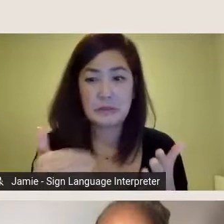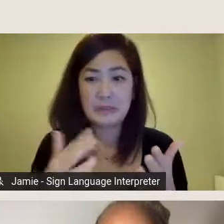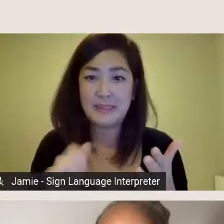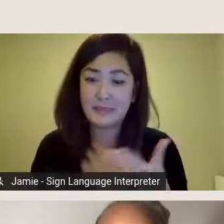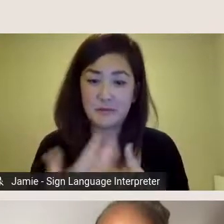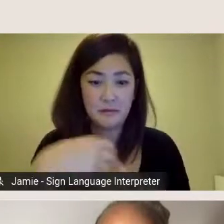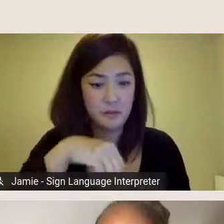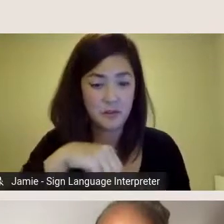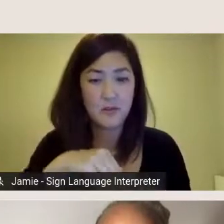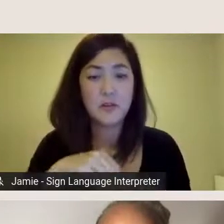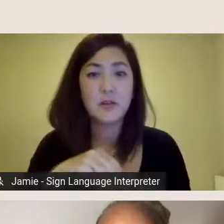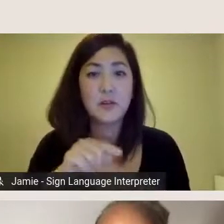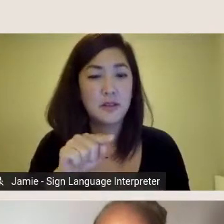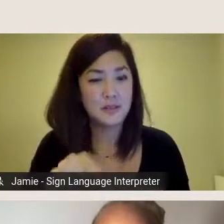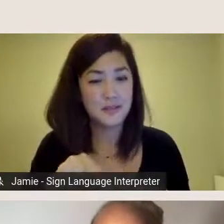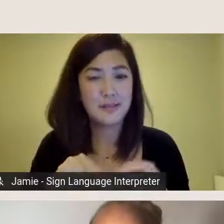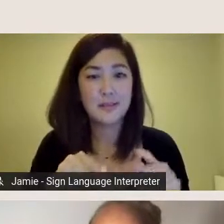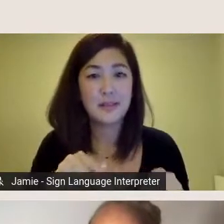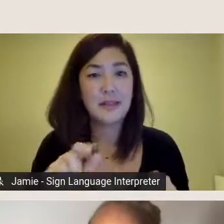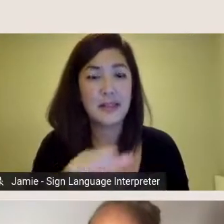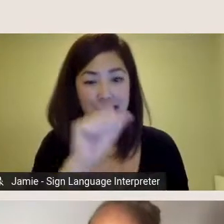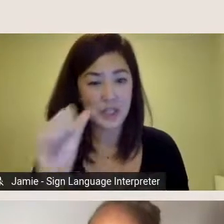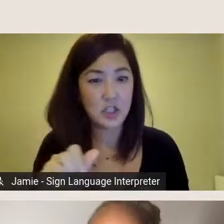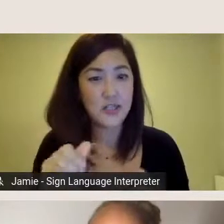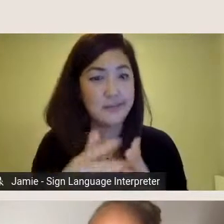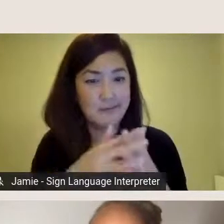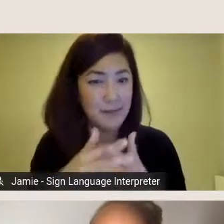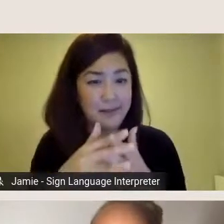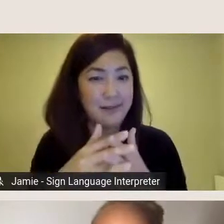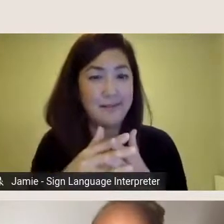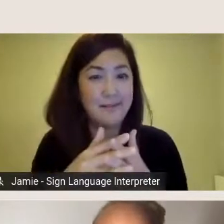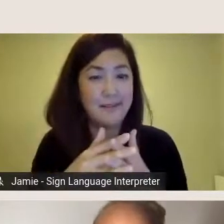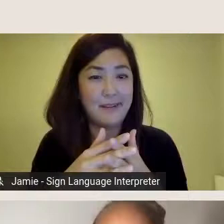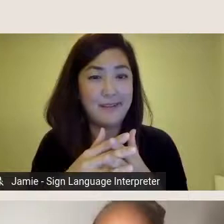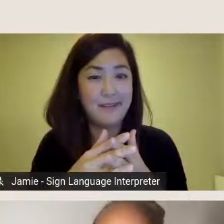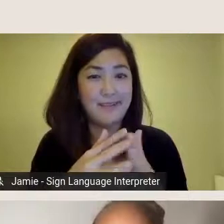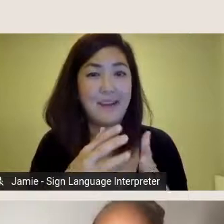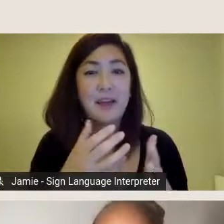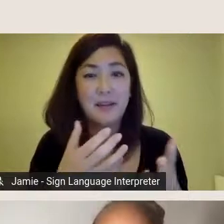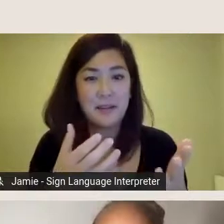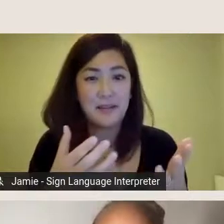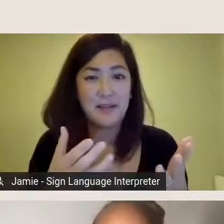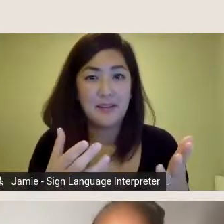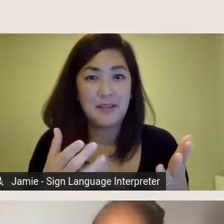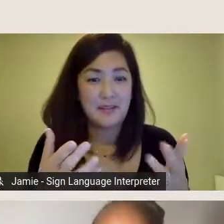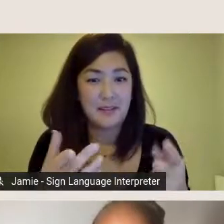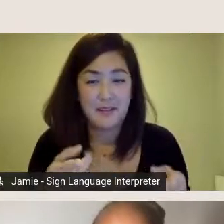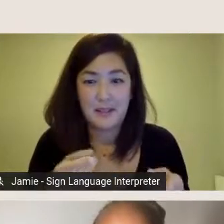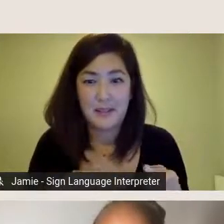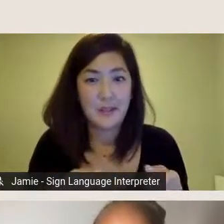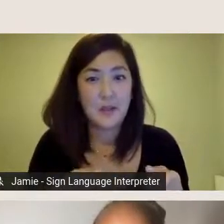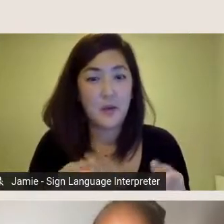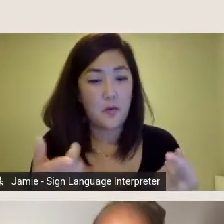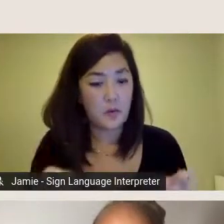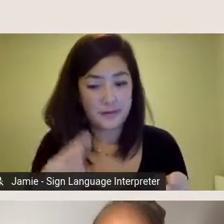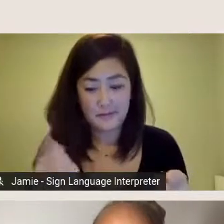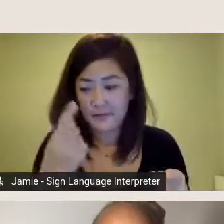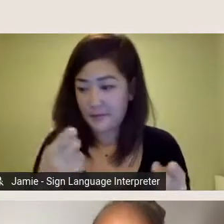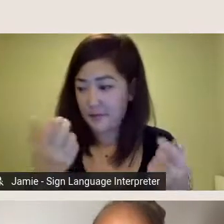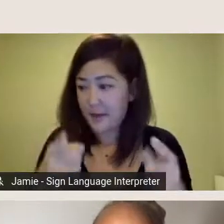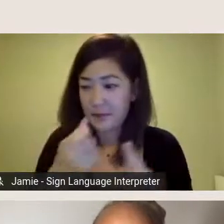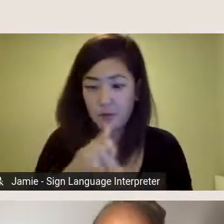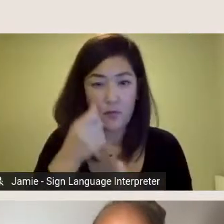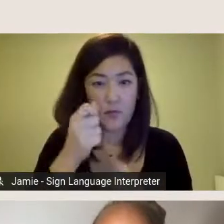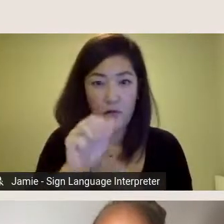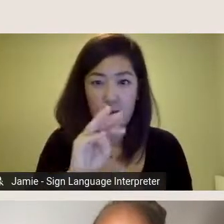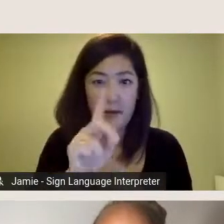an Asian American officer that was involved. And I think like a lot of people who have a little representation in the media, when something happens in the media